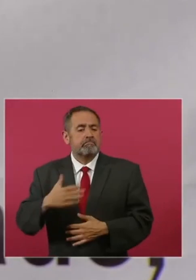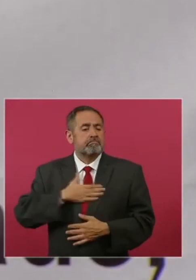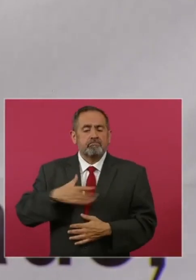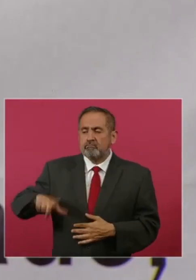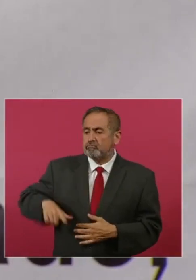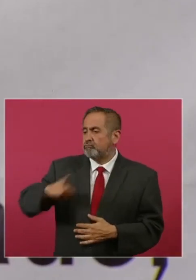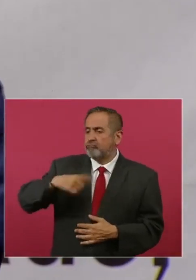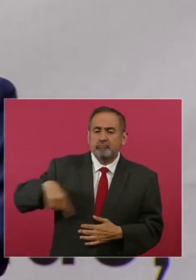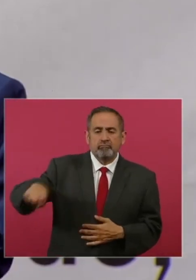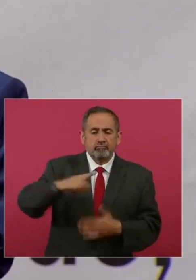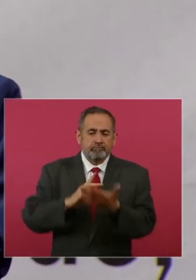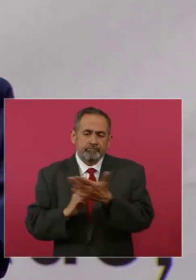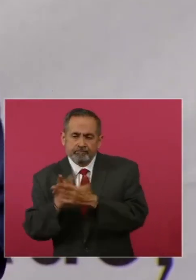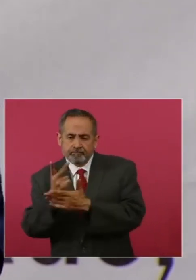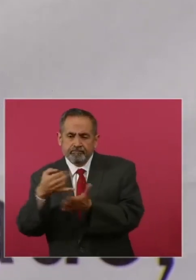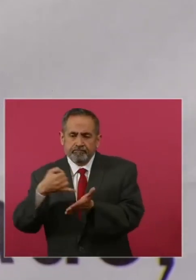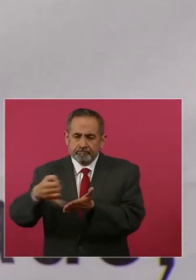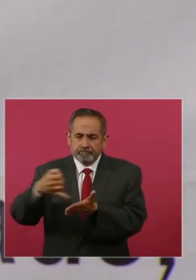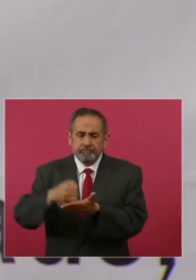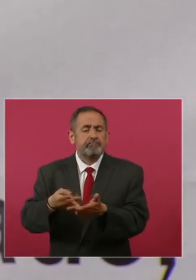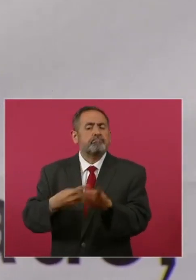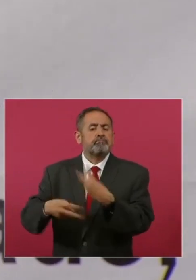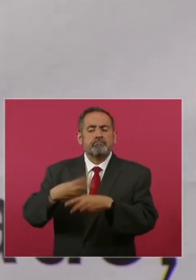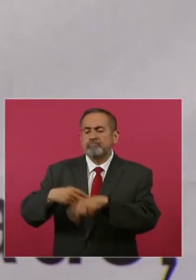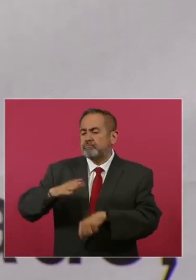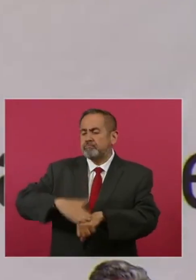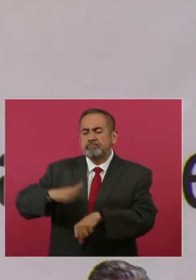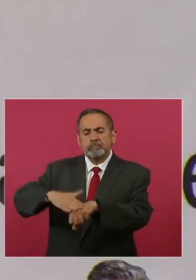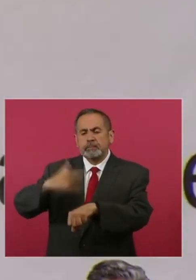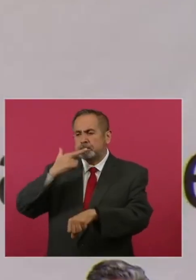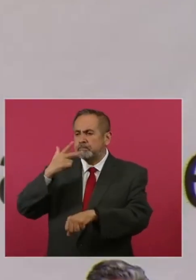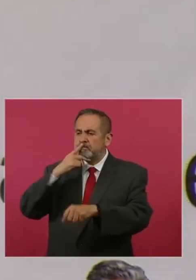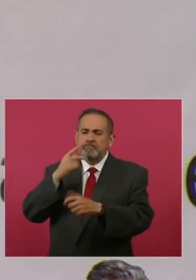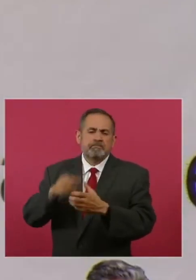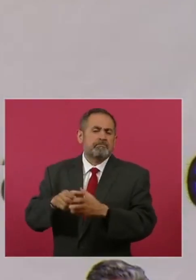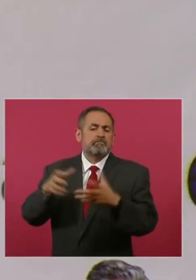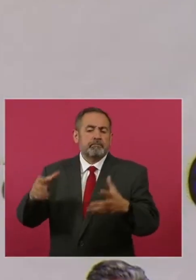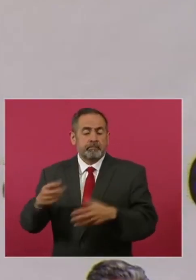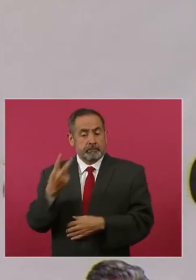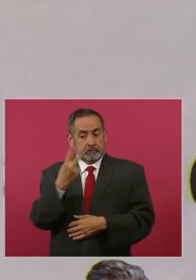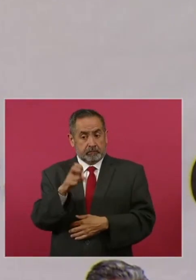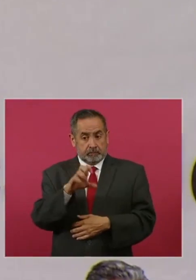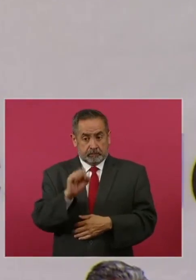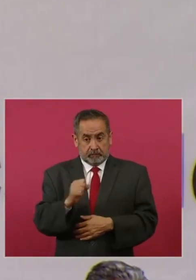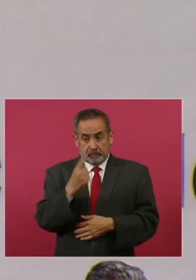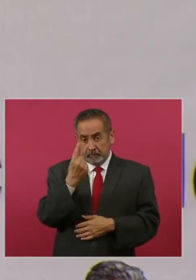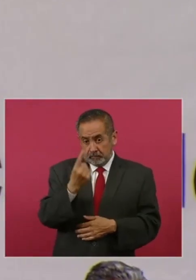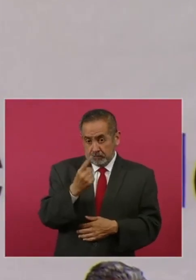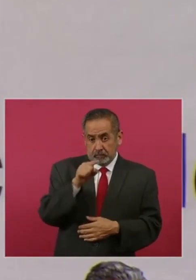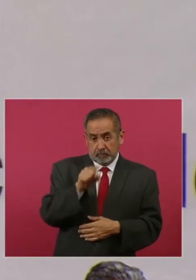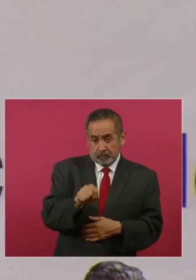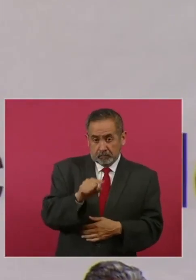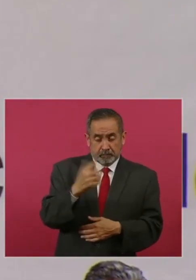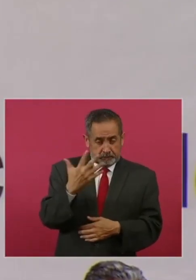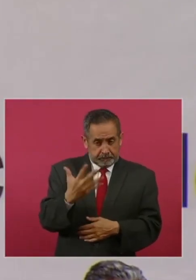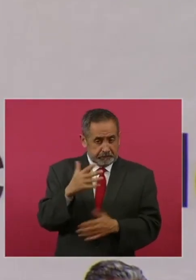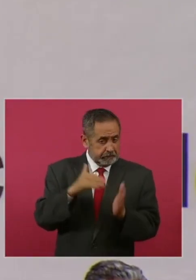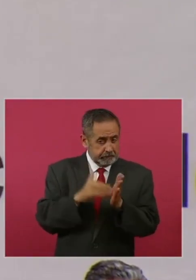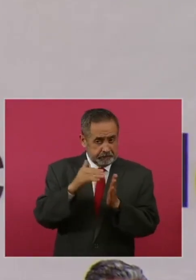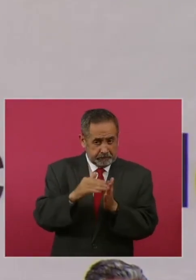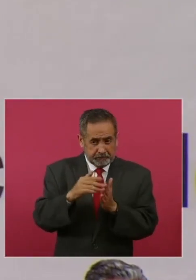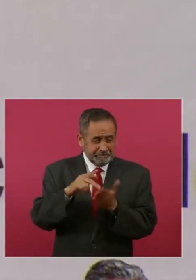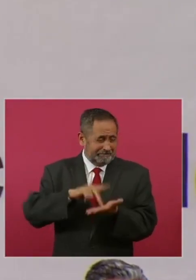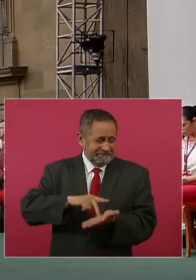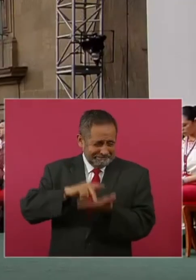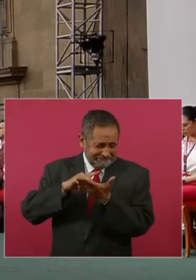predicted to rain. It's gonna start raining in a few minutes in the speech time, but people stayed because they